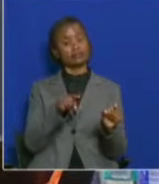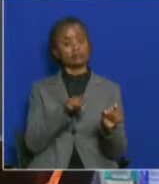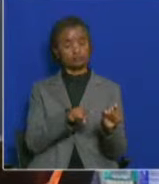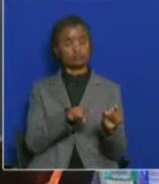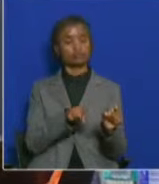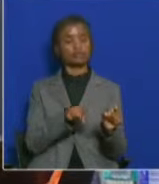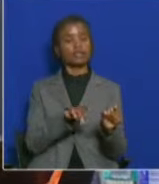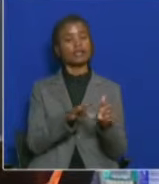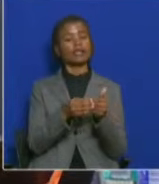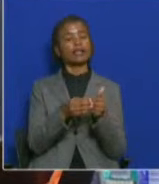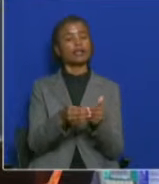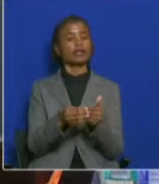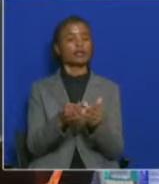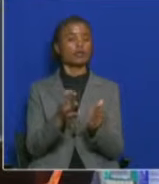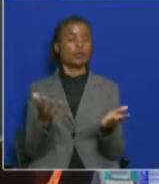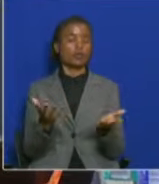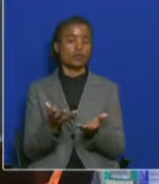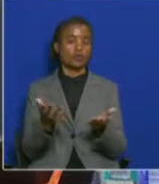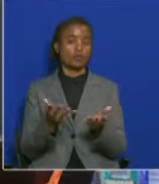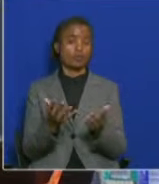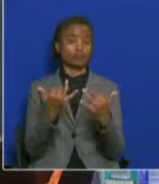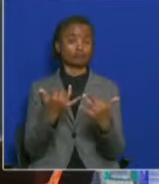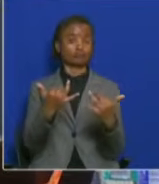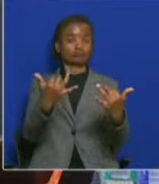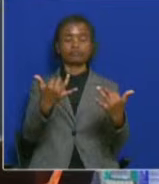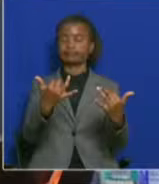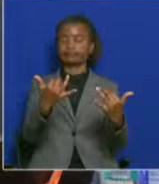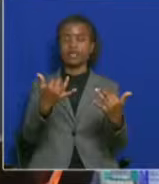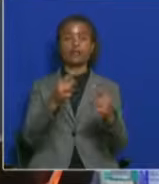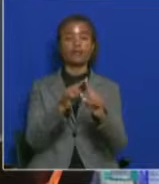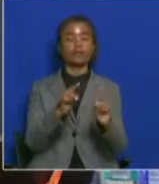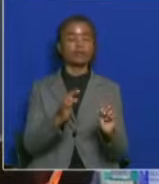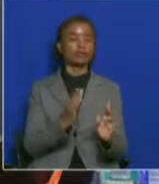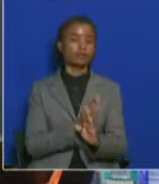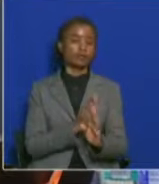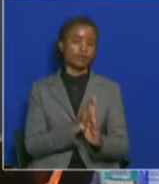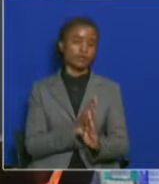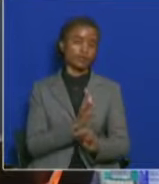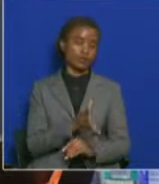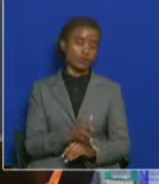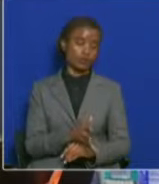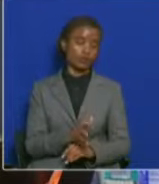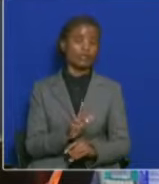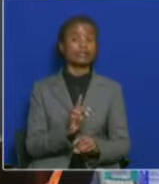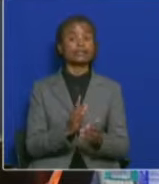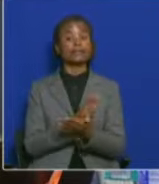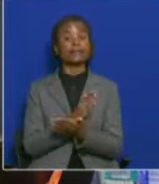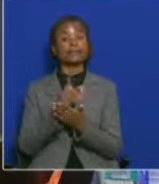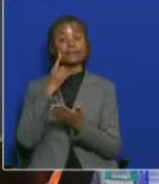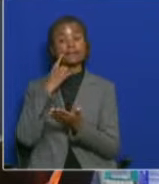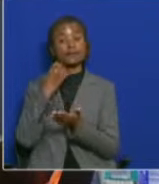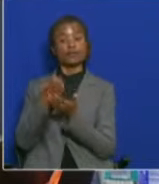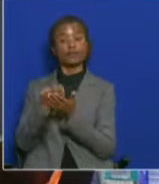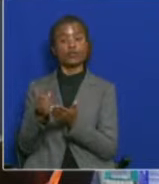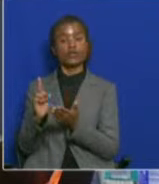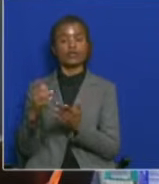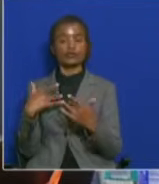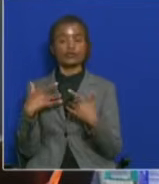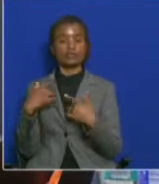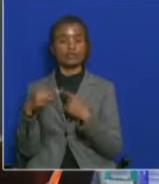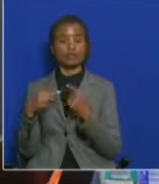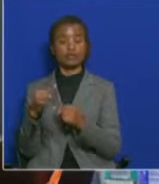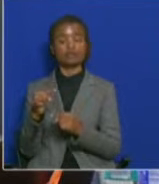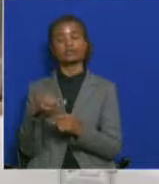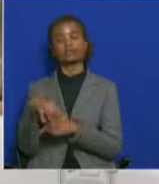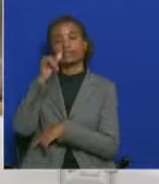reasons for this. The first is some of the evidence concerns ongoing criminal investigation,